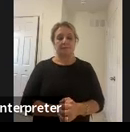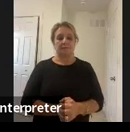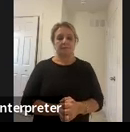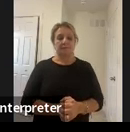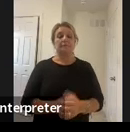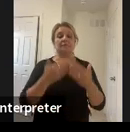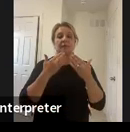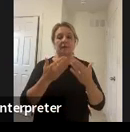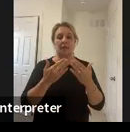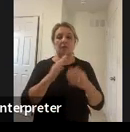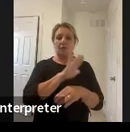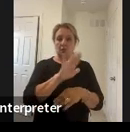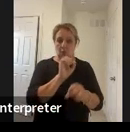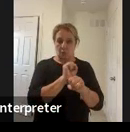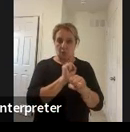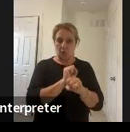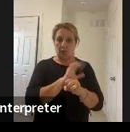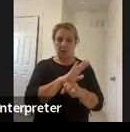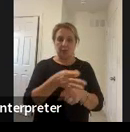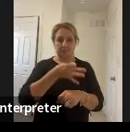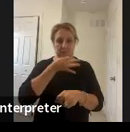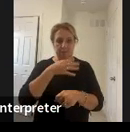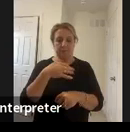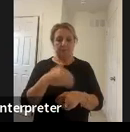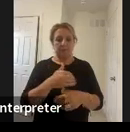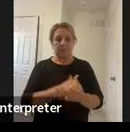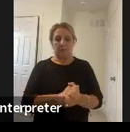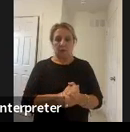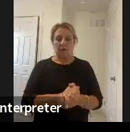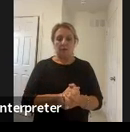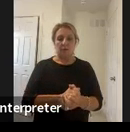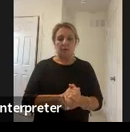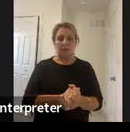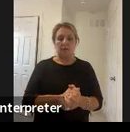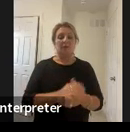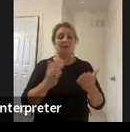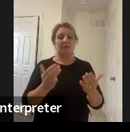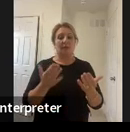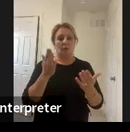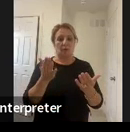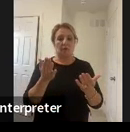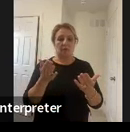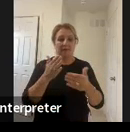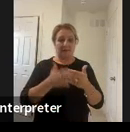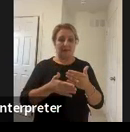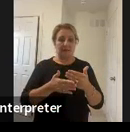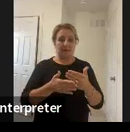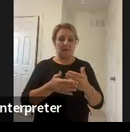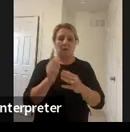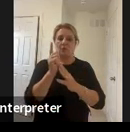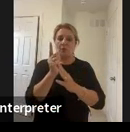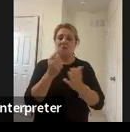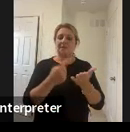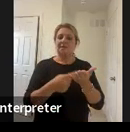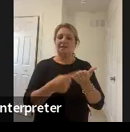And thank you for your work and your expertise. As we bring this information session to a close, I would like to take a moment to discuss